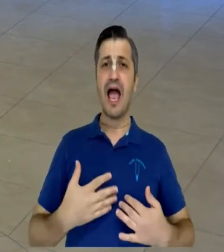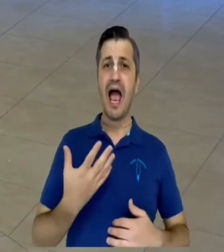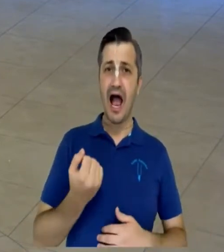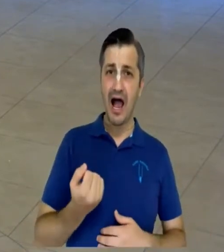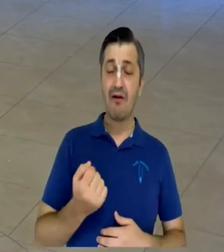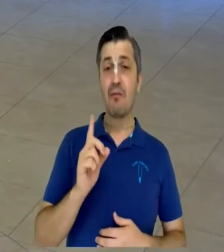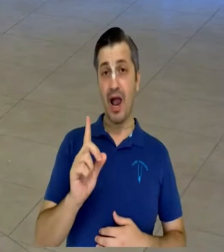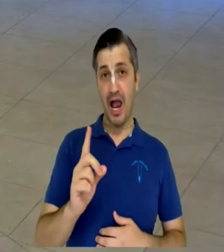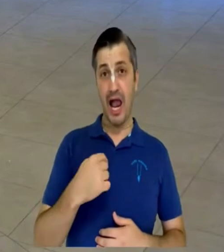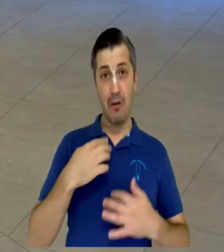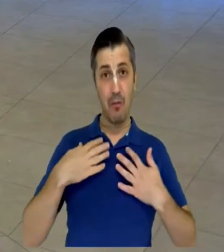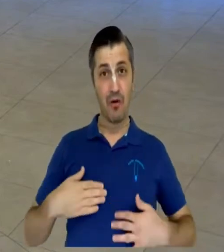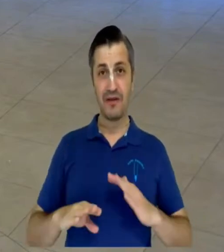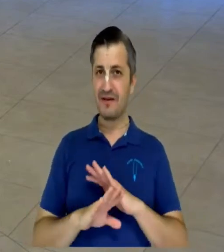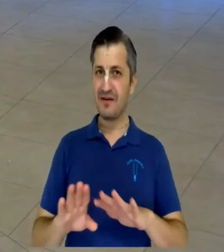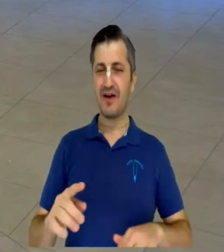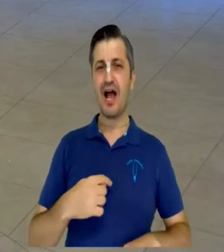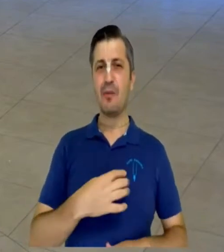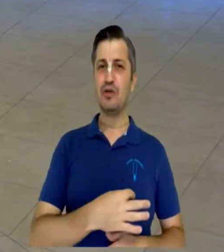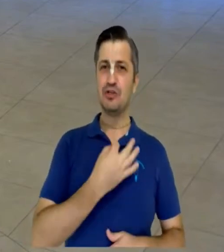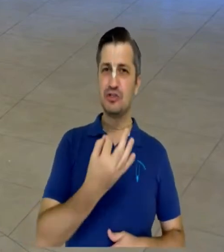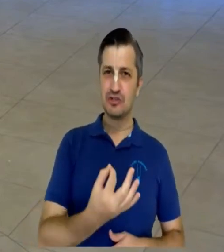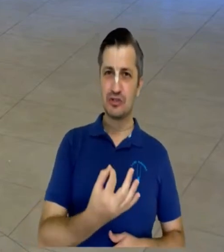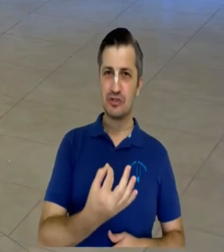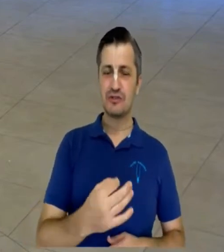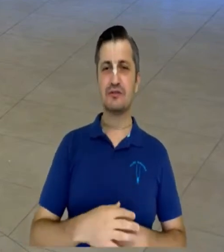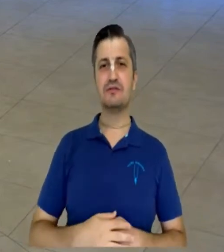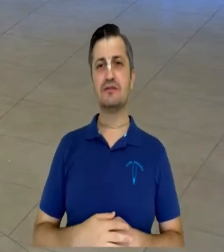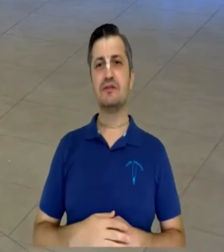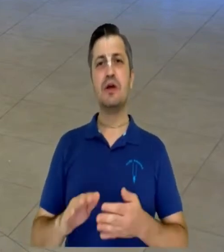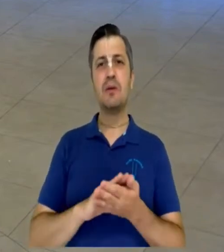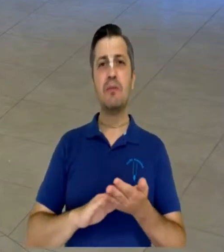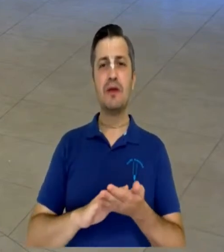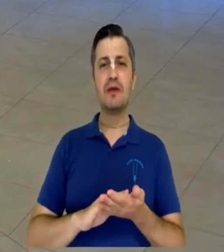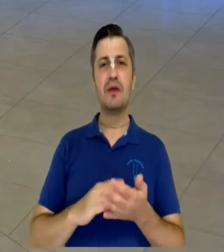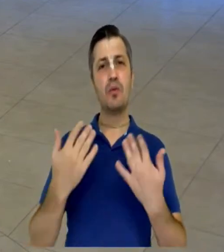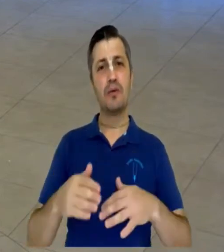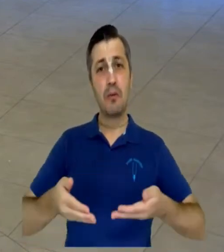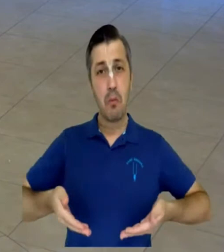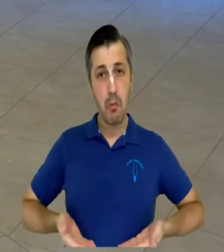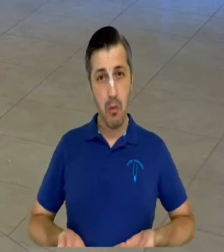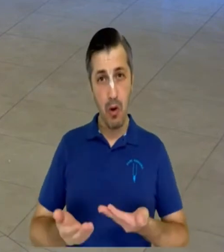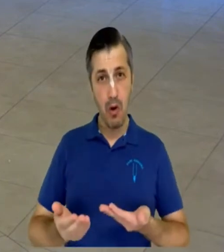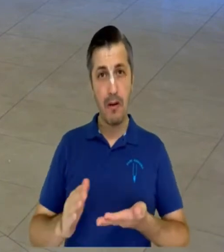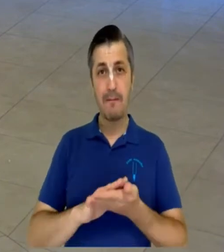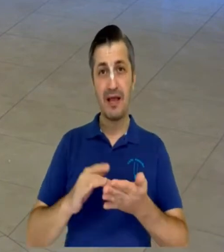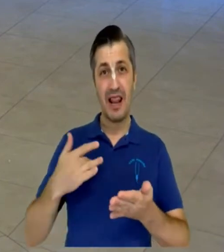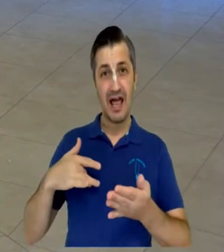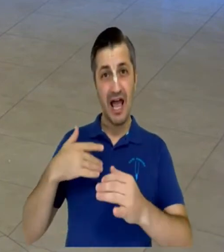in this world, which means that once we are born, we will one day die. We will one day leave these bodies.